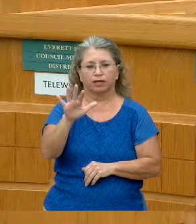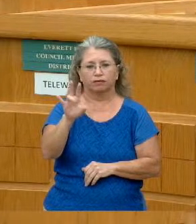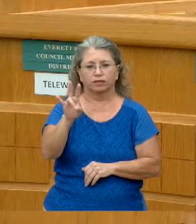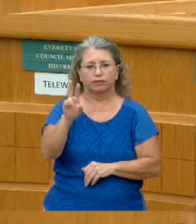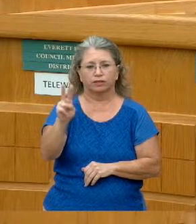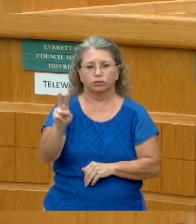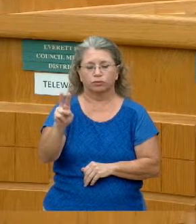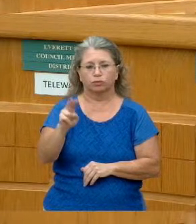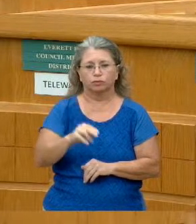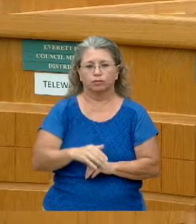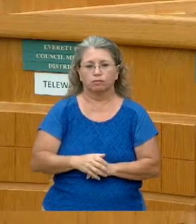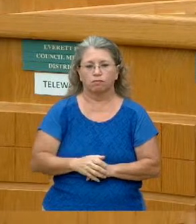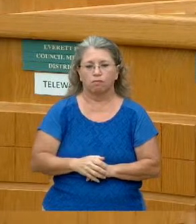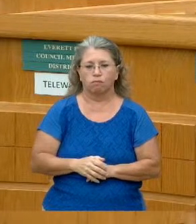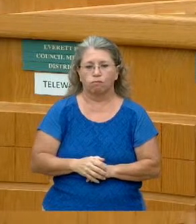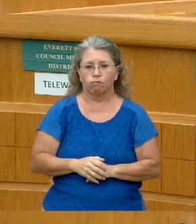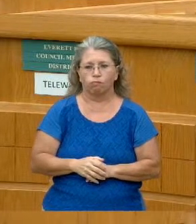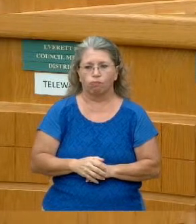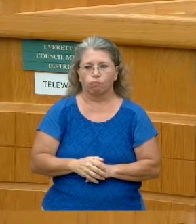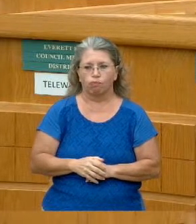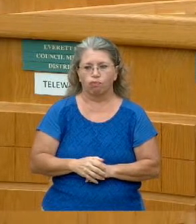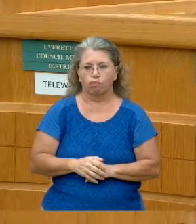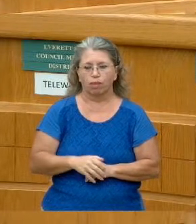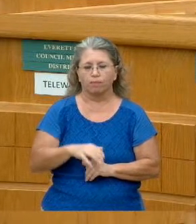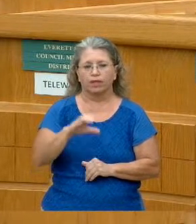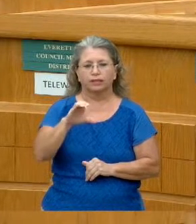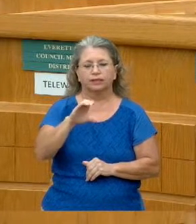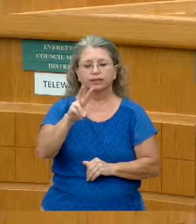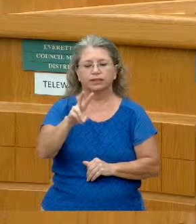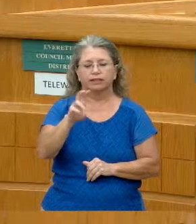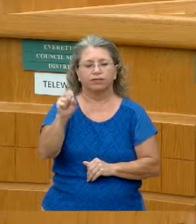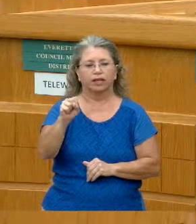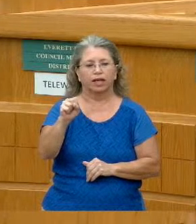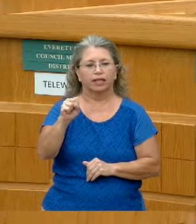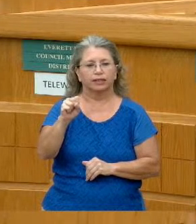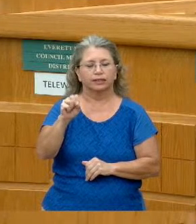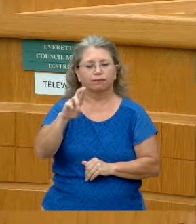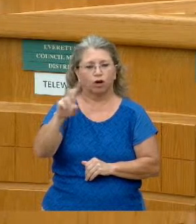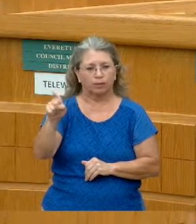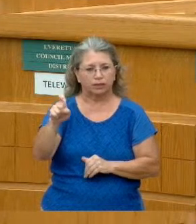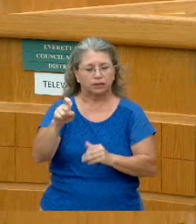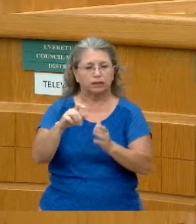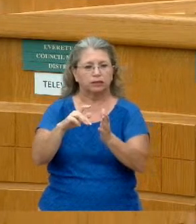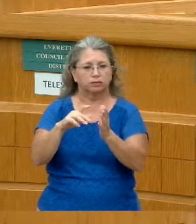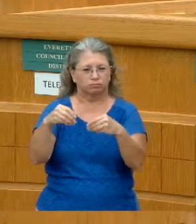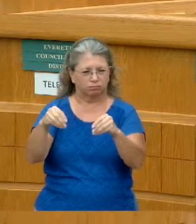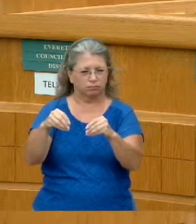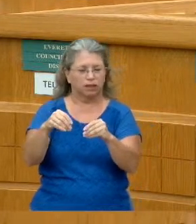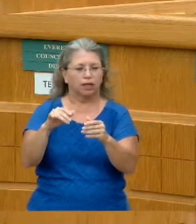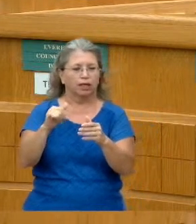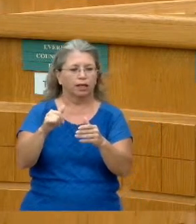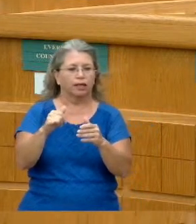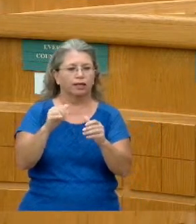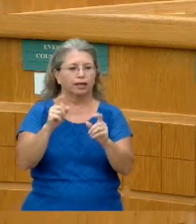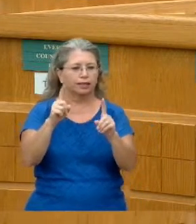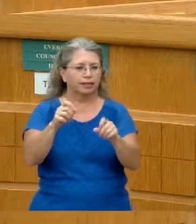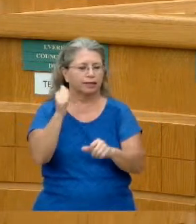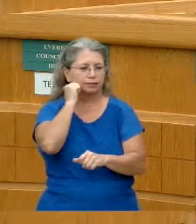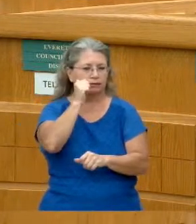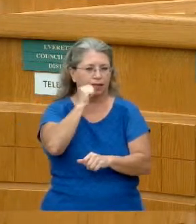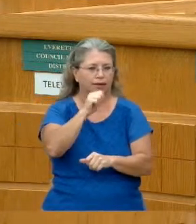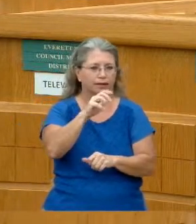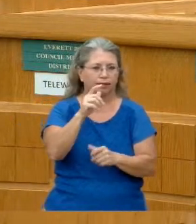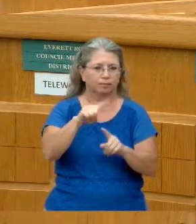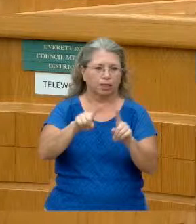361-356-9572. And then CVS Pharmacy is now a COVID testing site, and they test daily by appointment